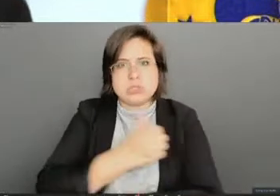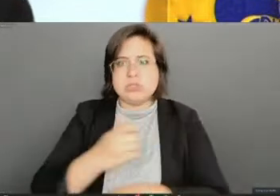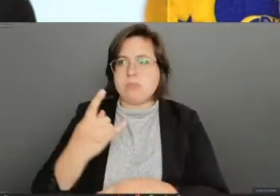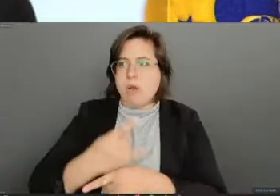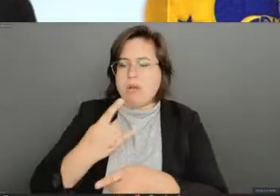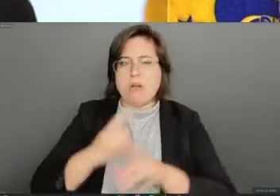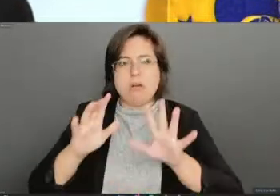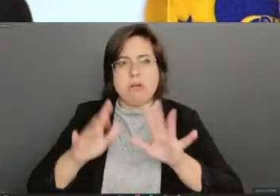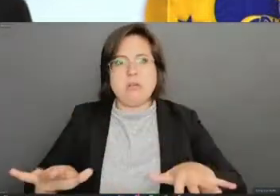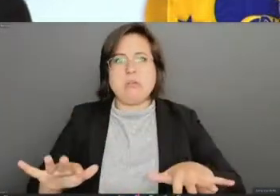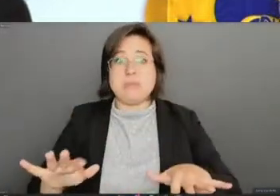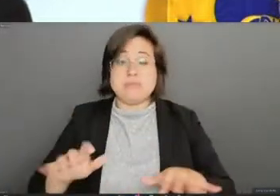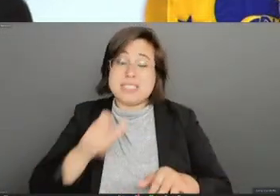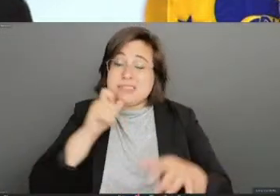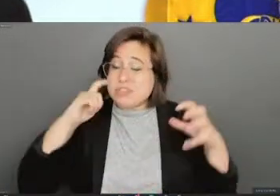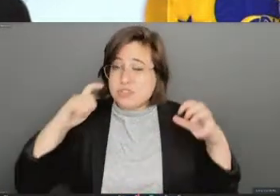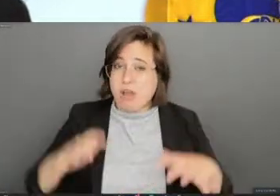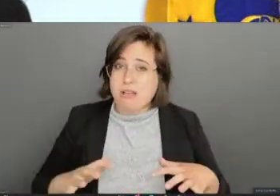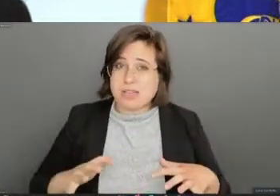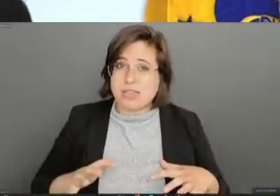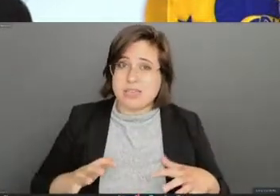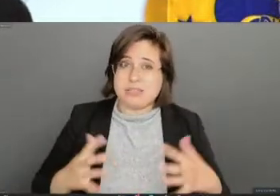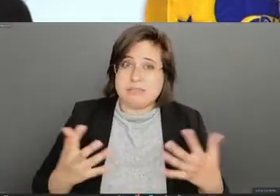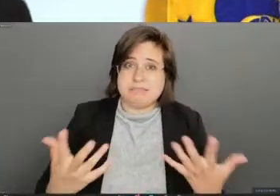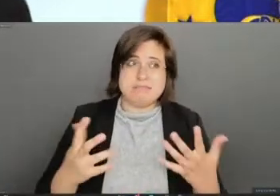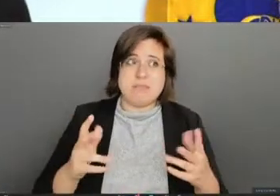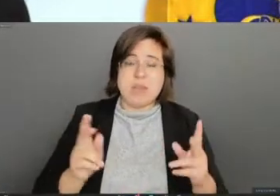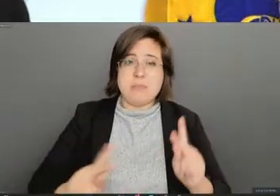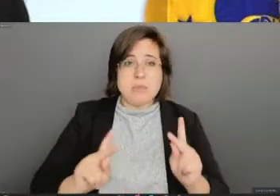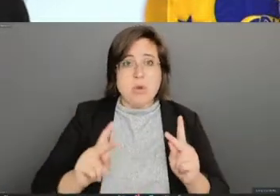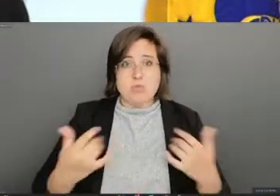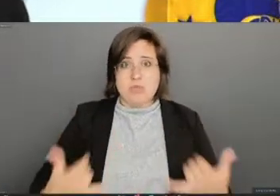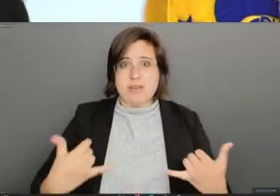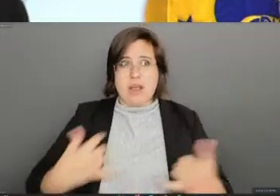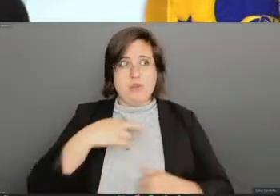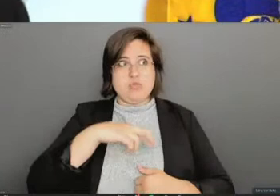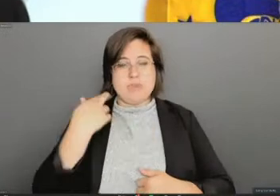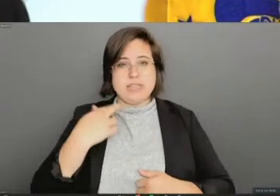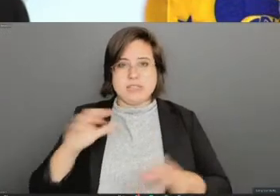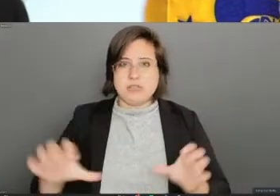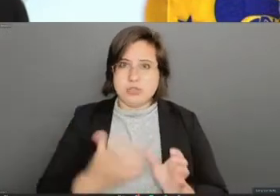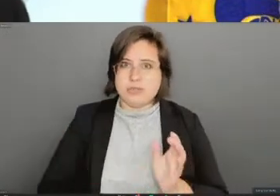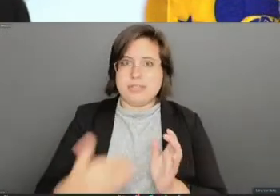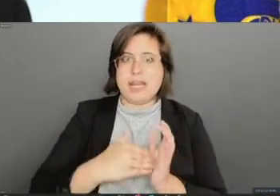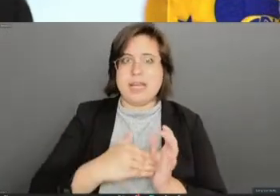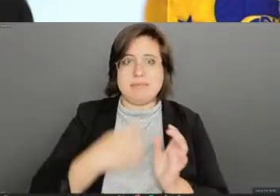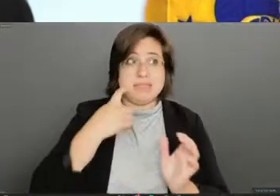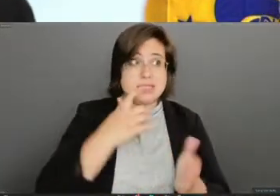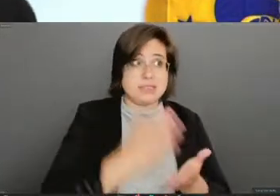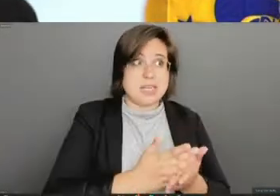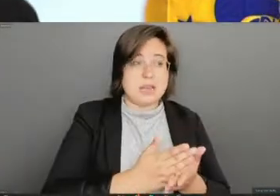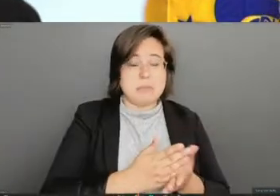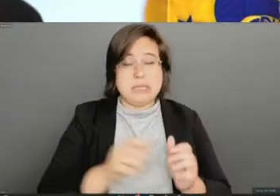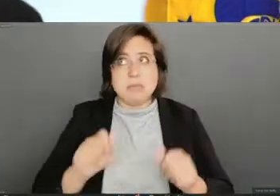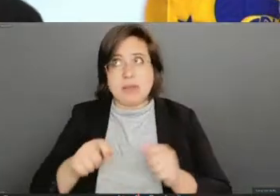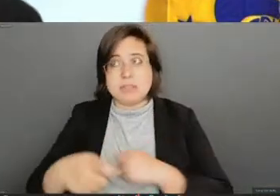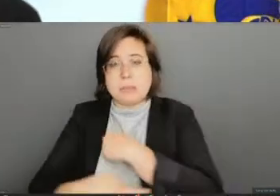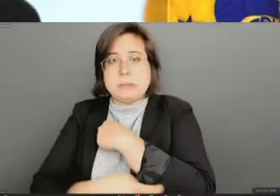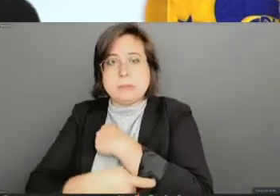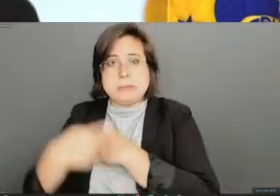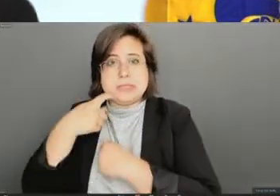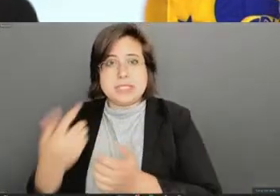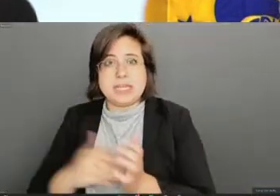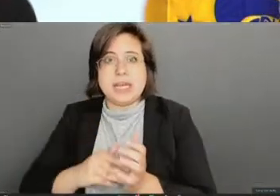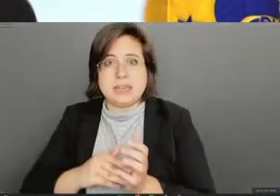stress are times when people are at increased risk of relapse. But this is now, while it doesn't make the front pages of the paper every